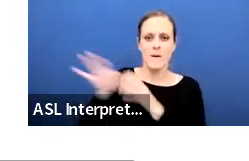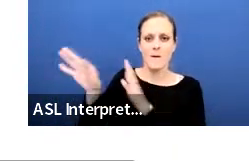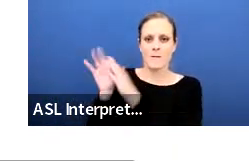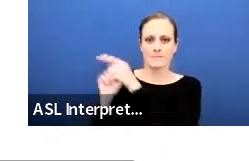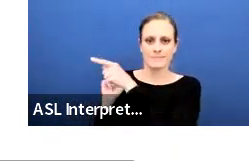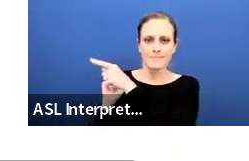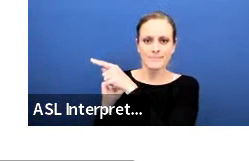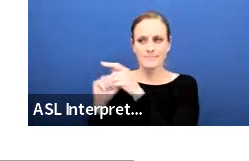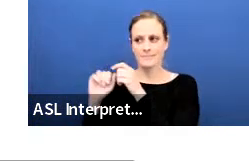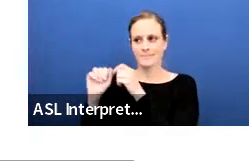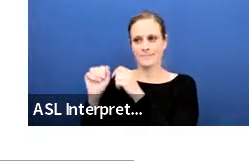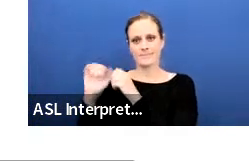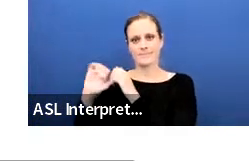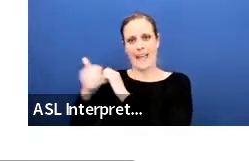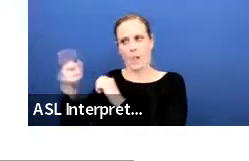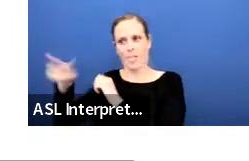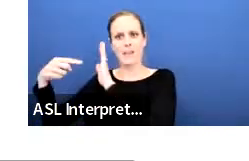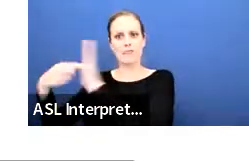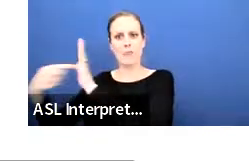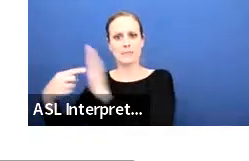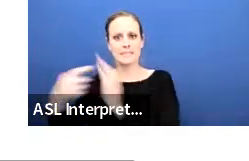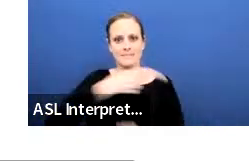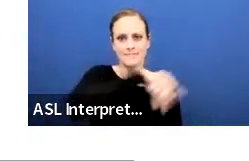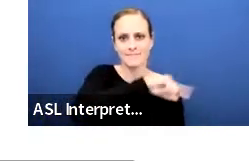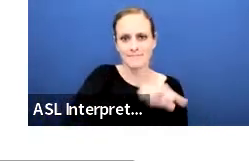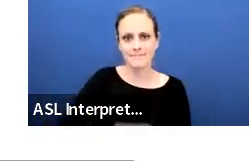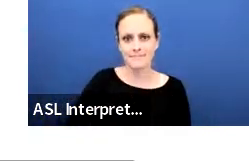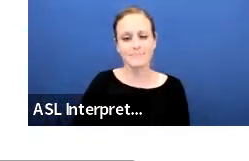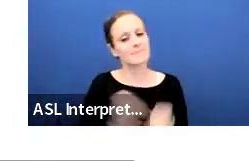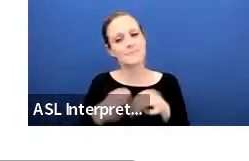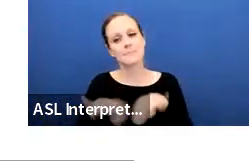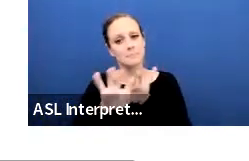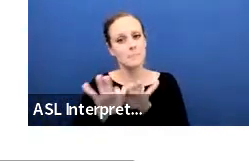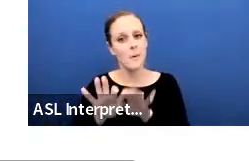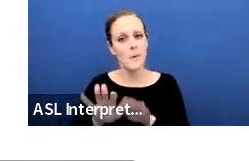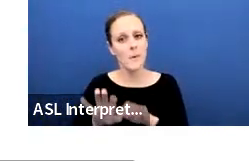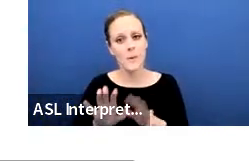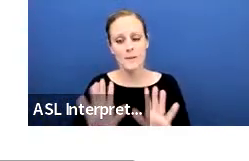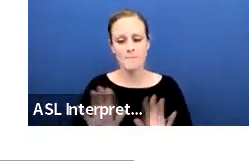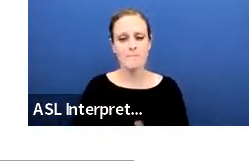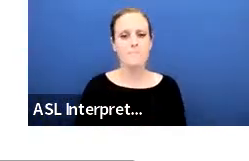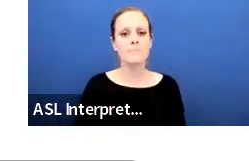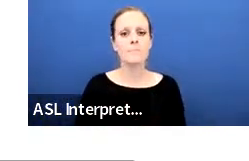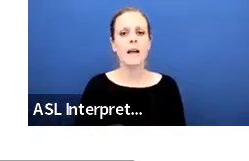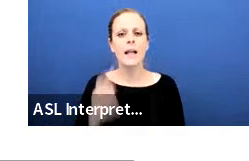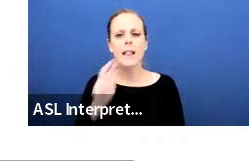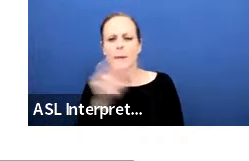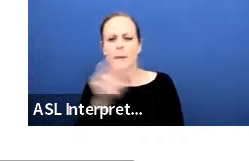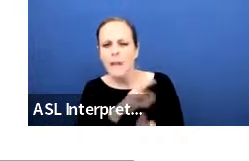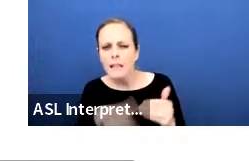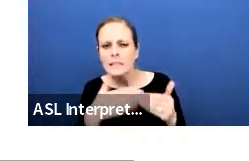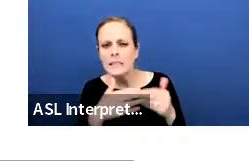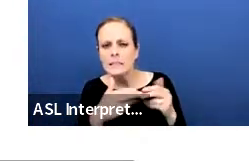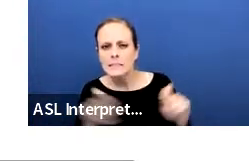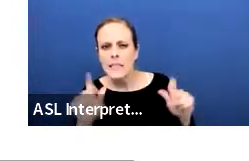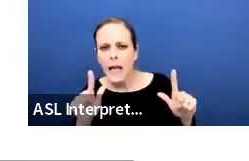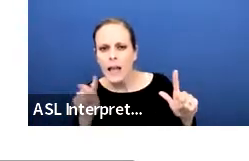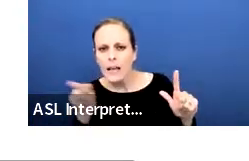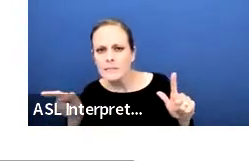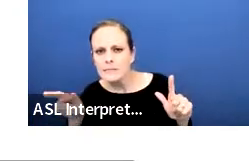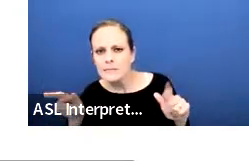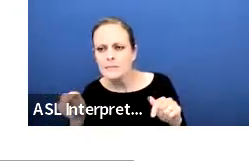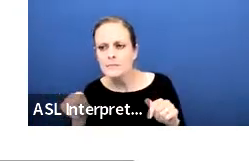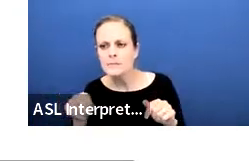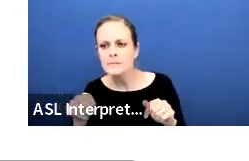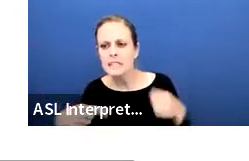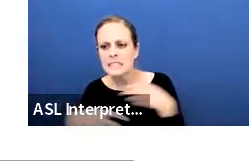how you're represented. And so that becomes really important. So let me just check the next slide, because I want to know if this is a